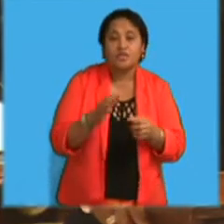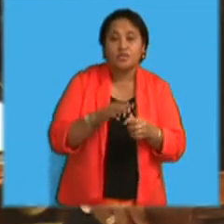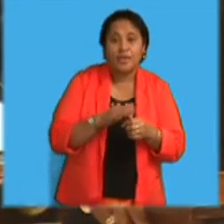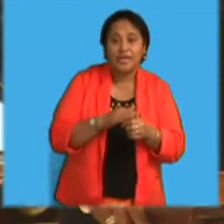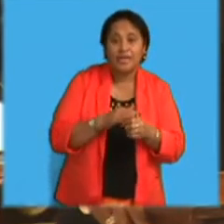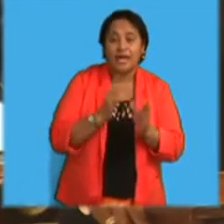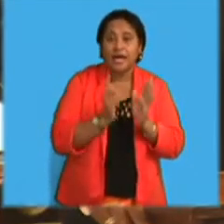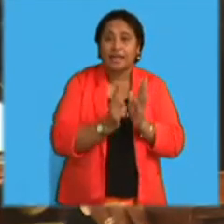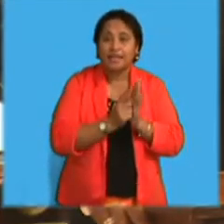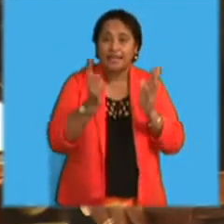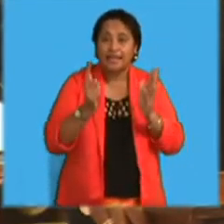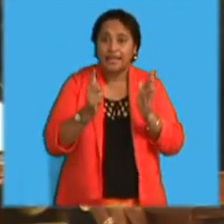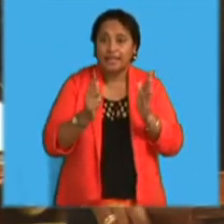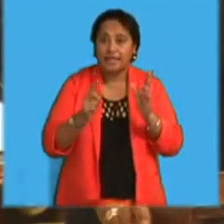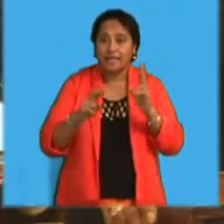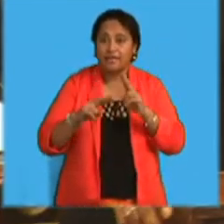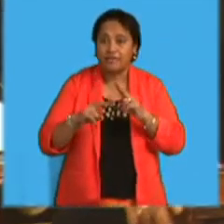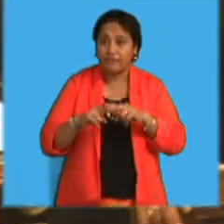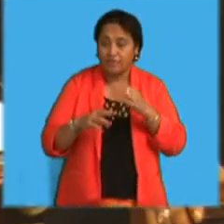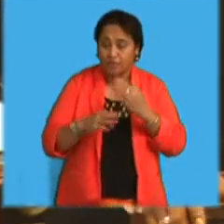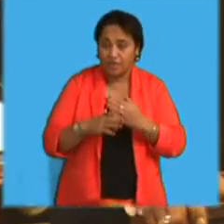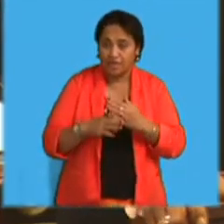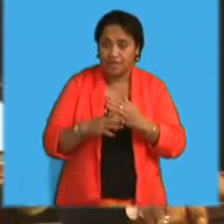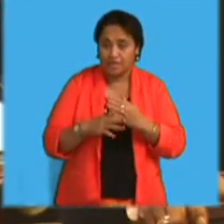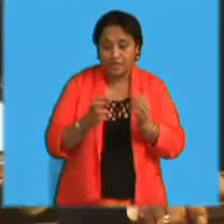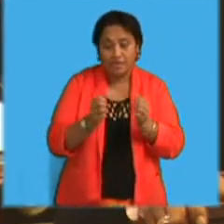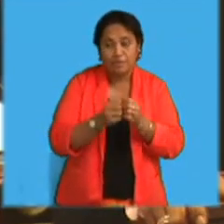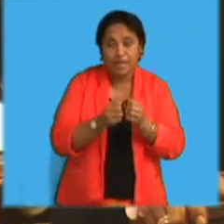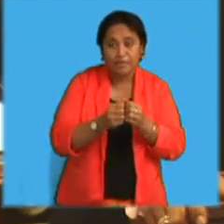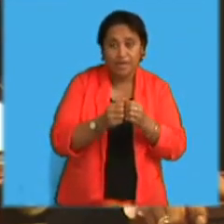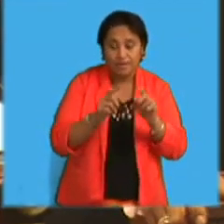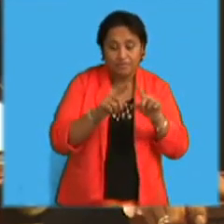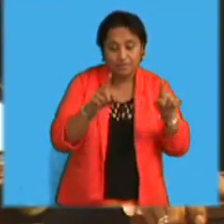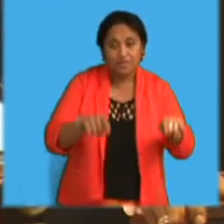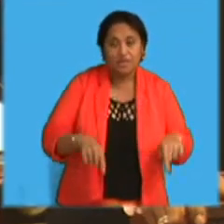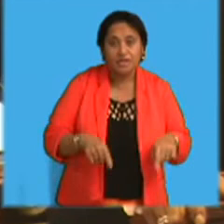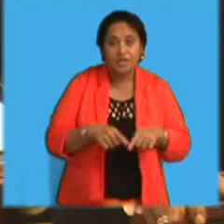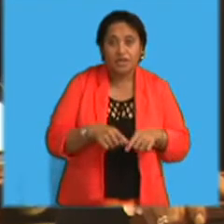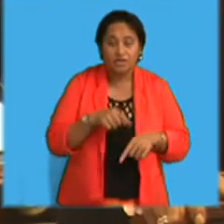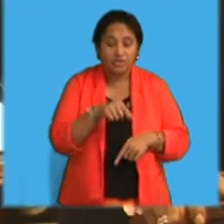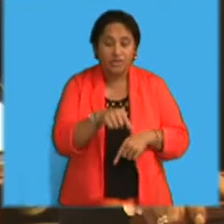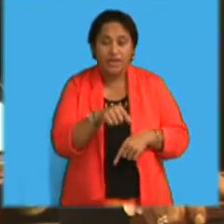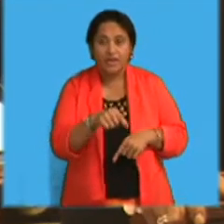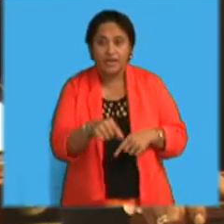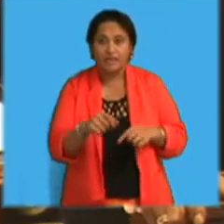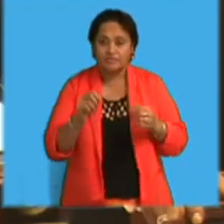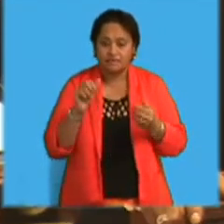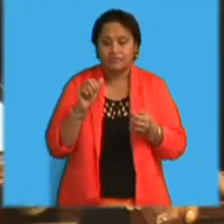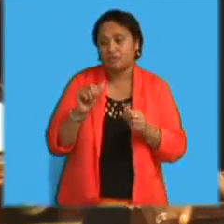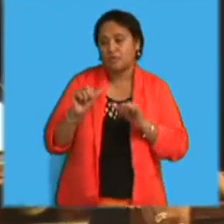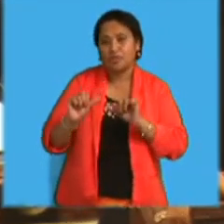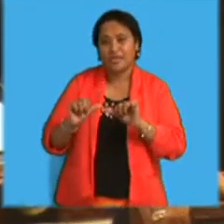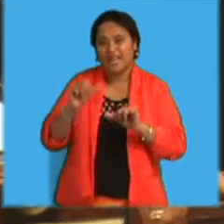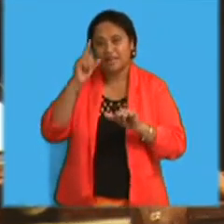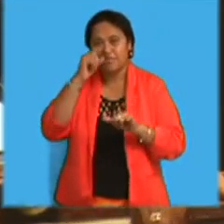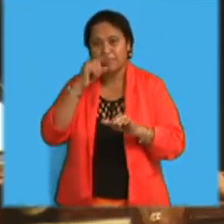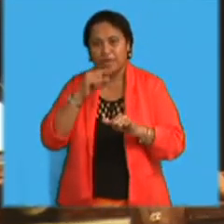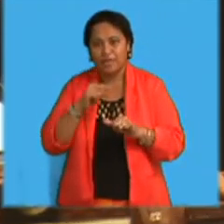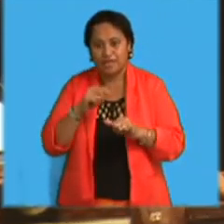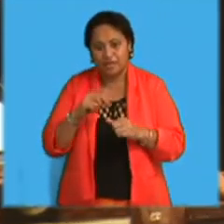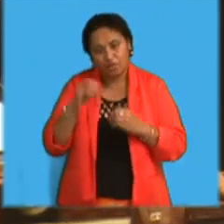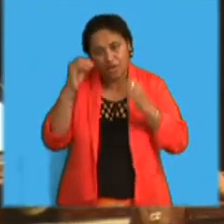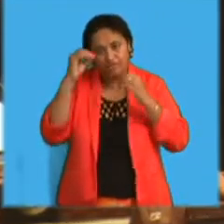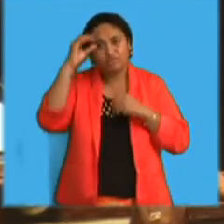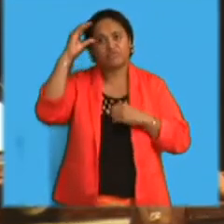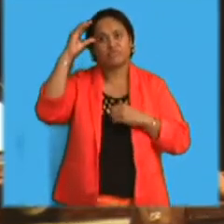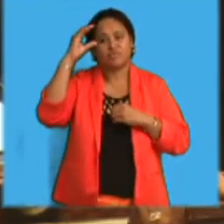provision of credit and ensuring that customers or debtors are protected and allowed to make informed decisions before entering into a